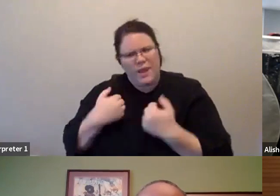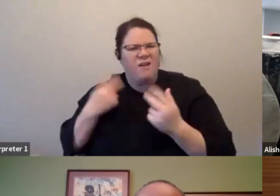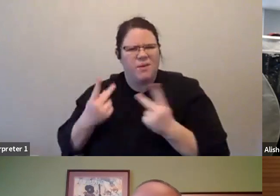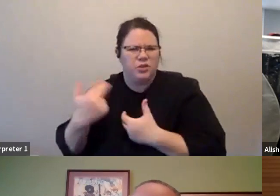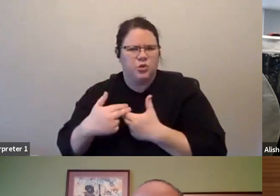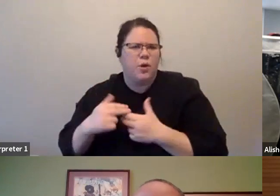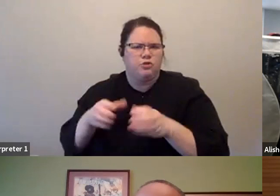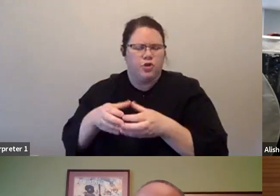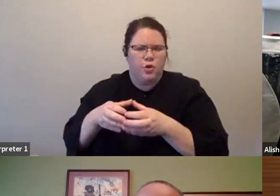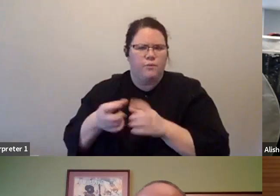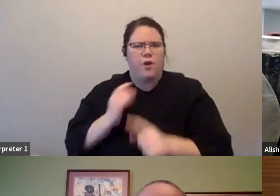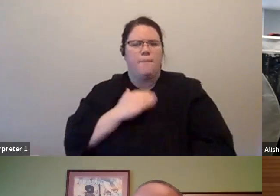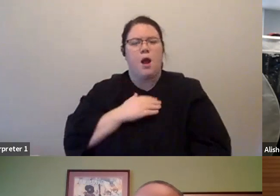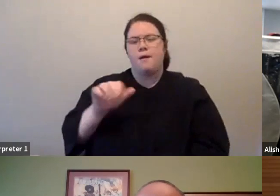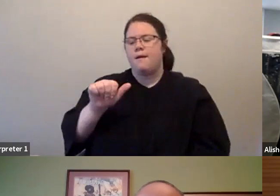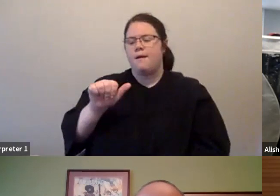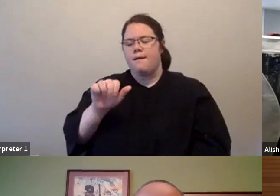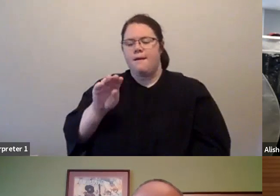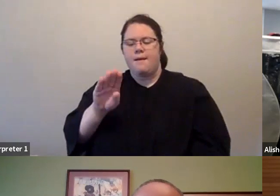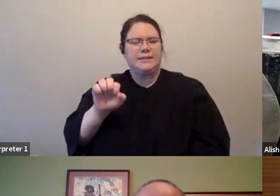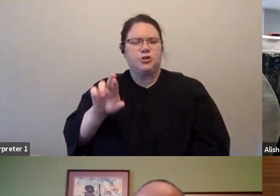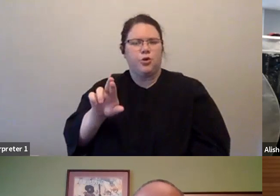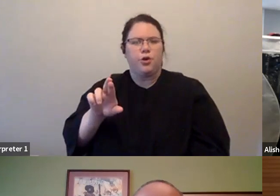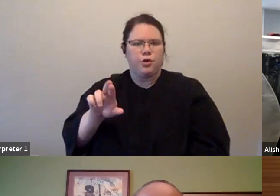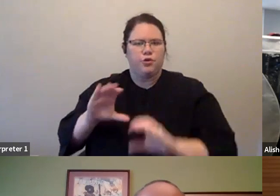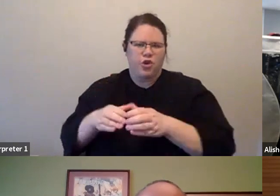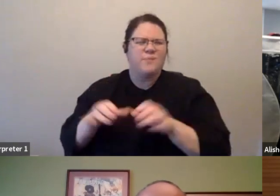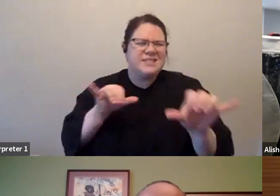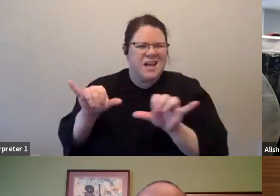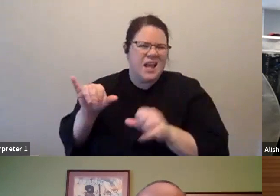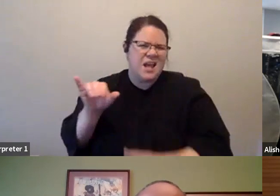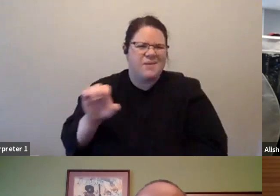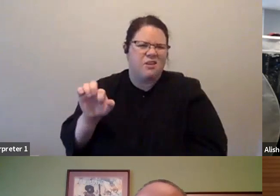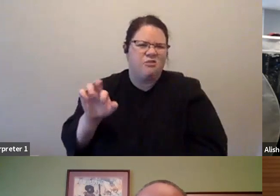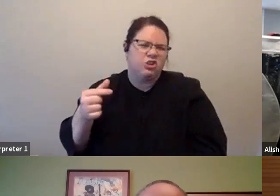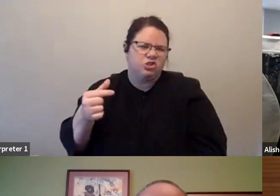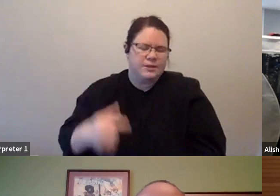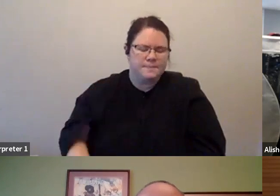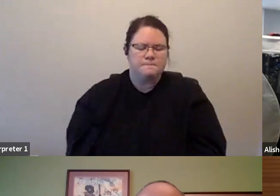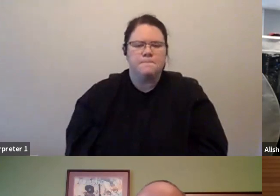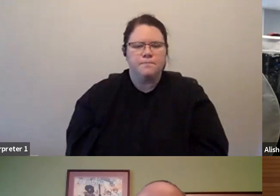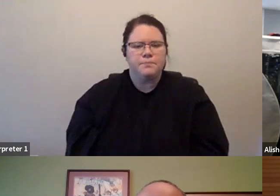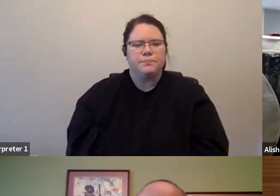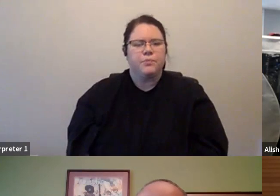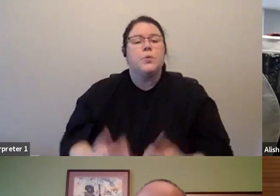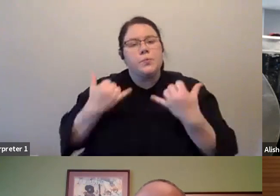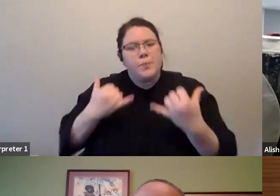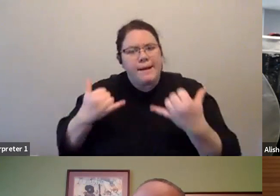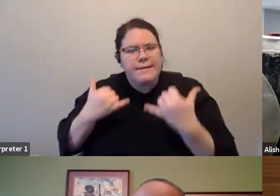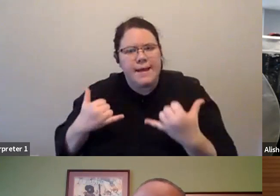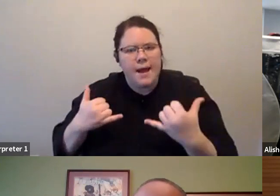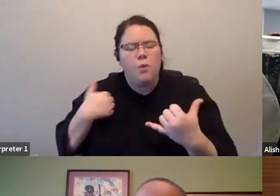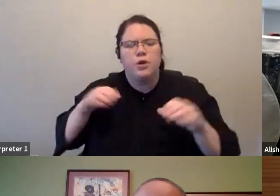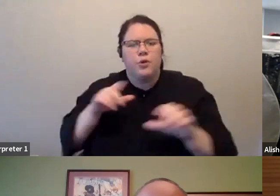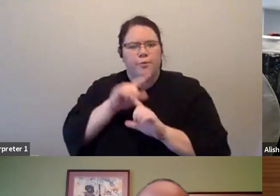from our, what we call our ambassador group, which is very similar to ERGs per se. You know, like right now we're working on a project with